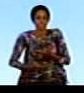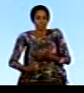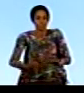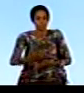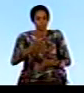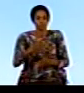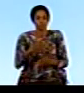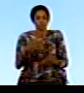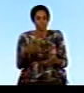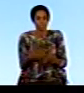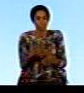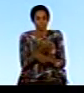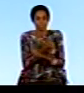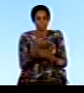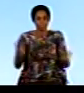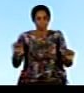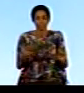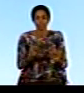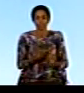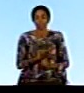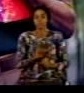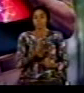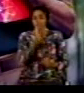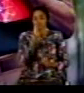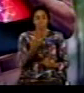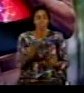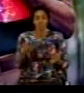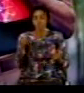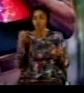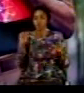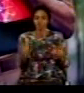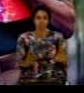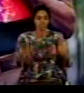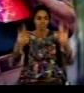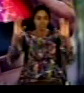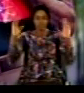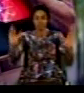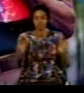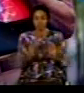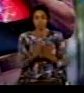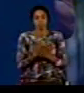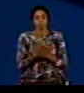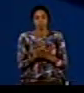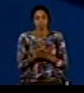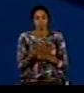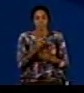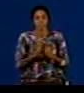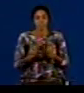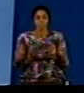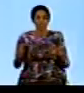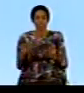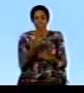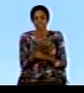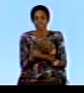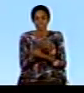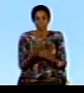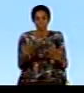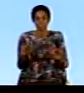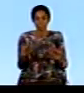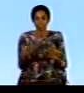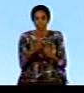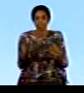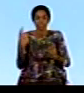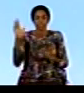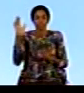the Lord is awesome, wonderful, great testimonies, salvation of one soul.